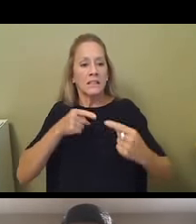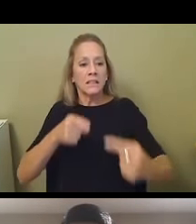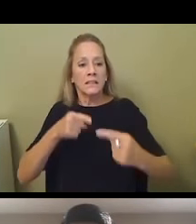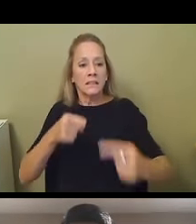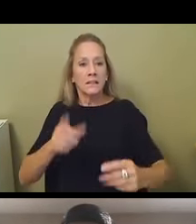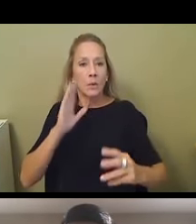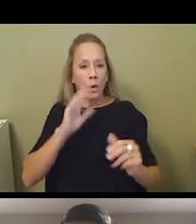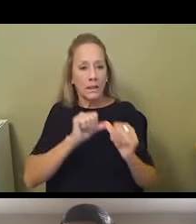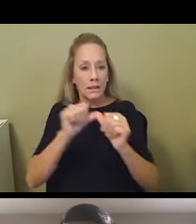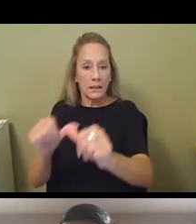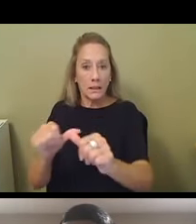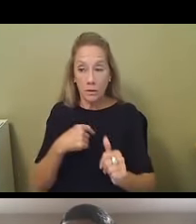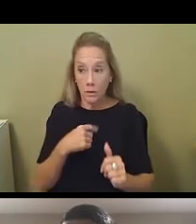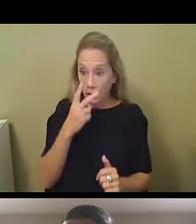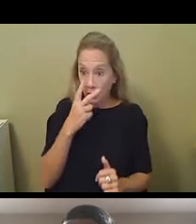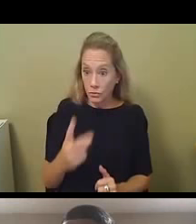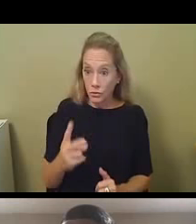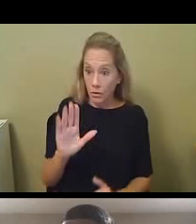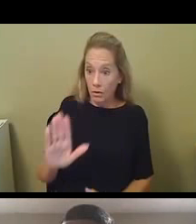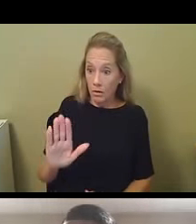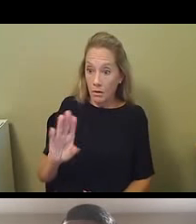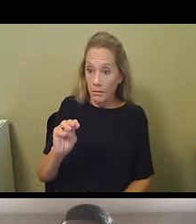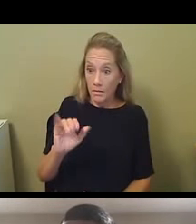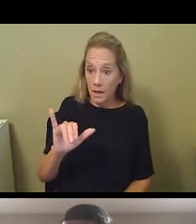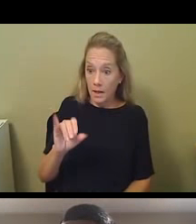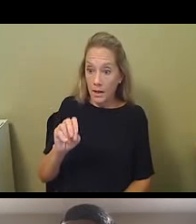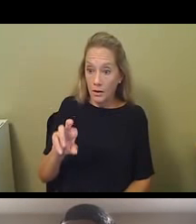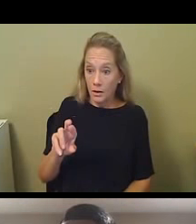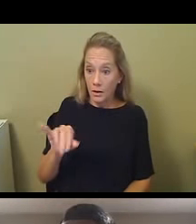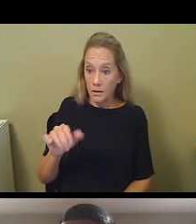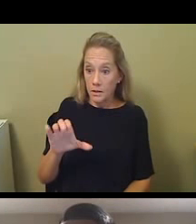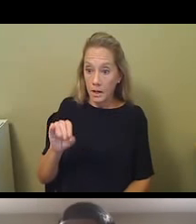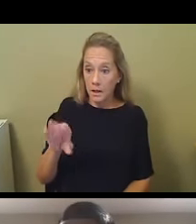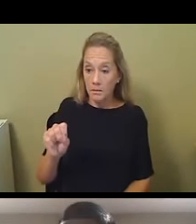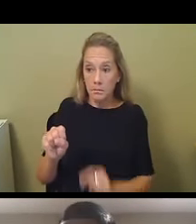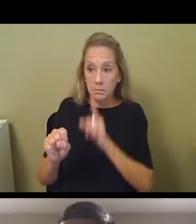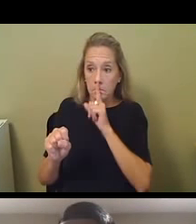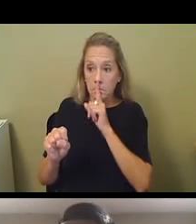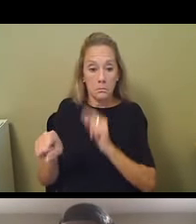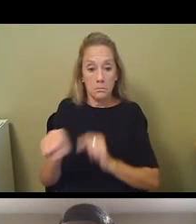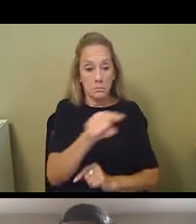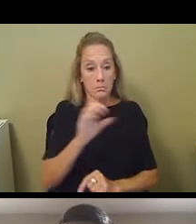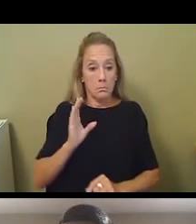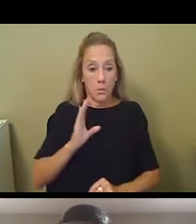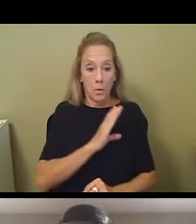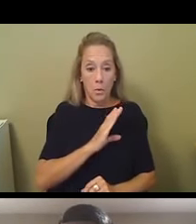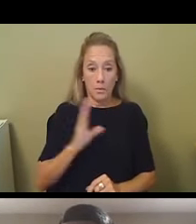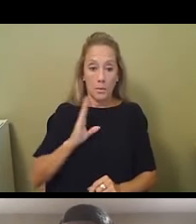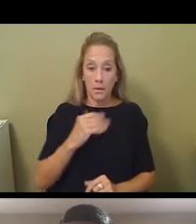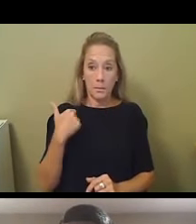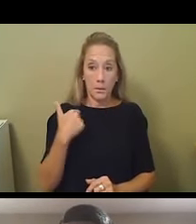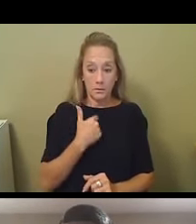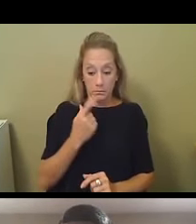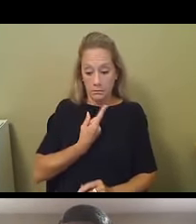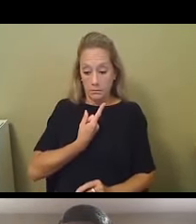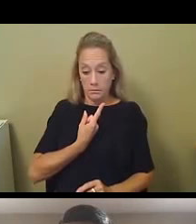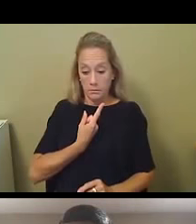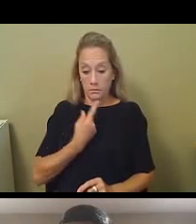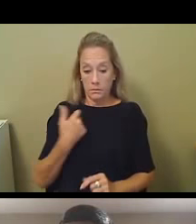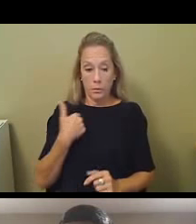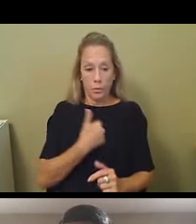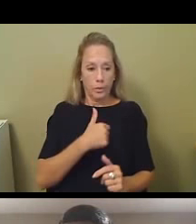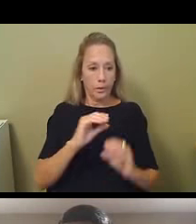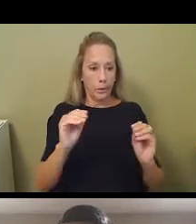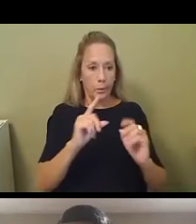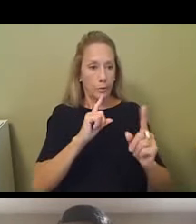So when I saw this video, and I can't speak for my fellow Board of Health members, because of course we don't communicate with each other